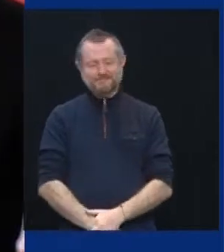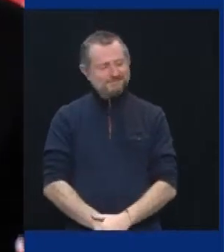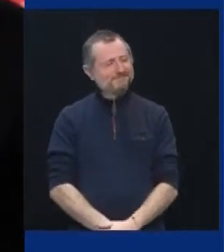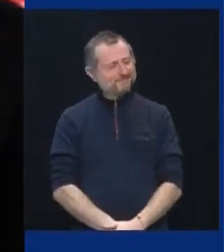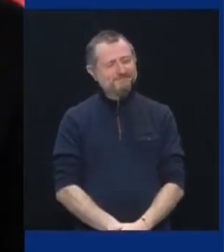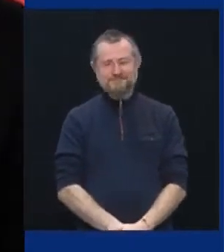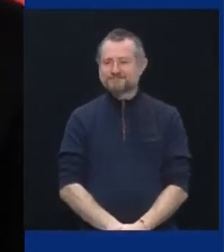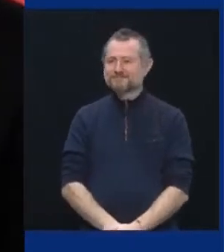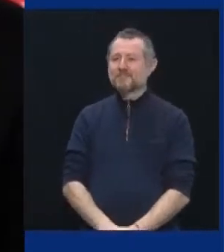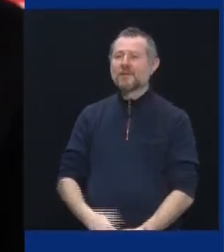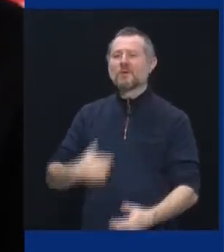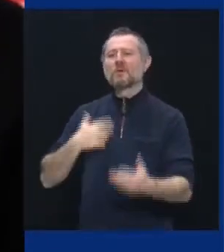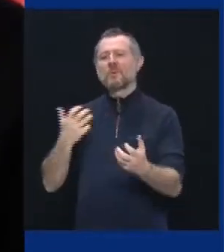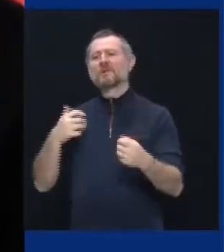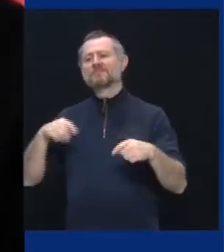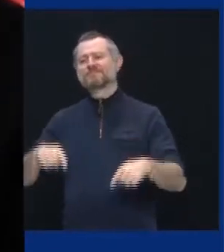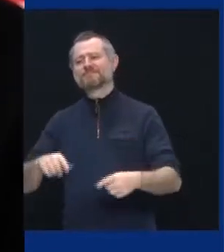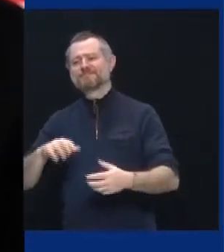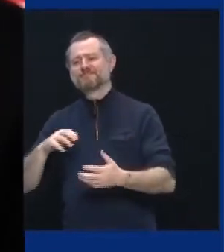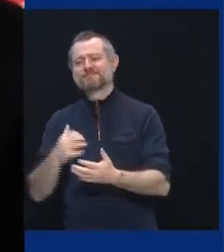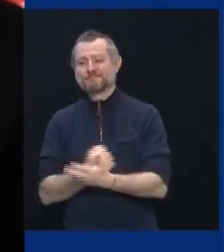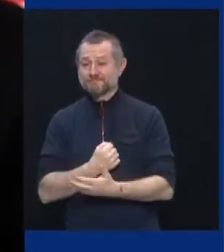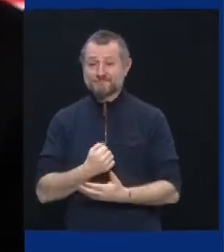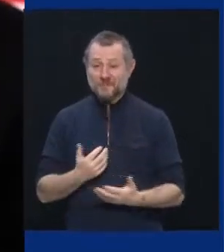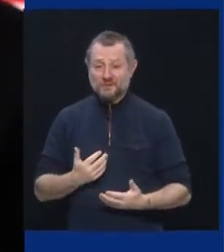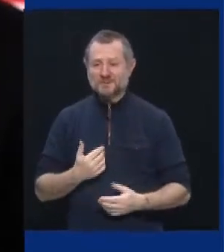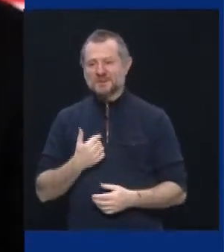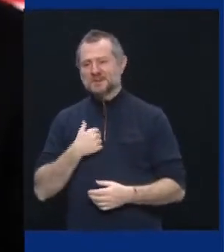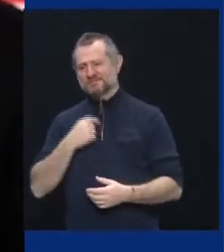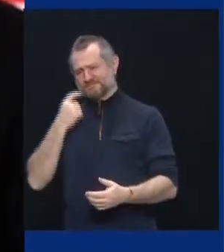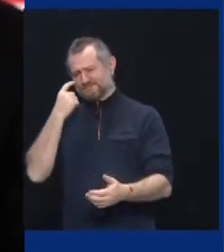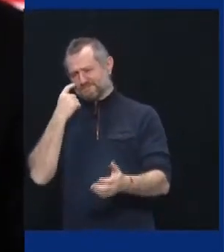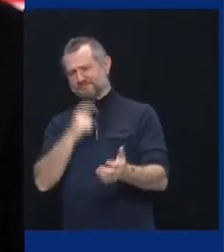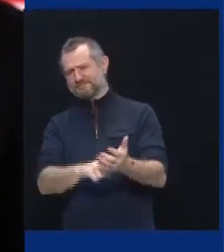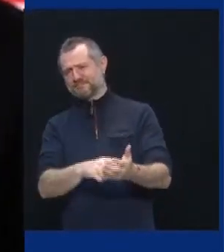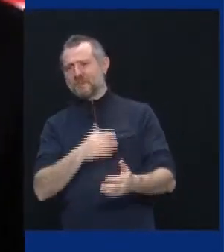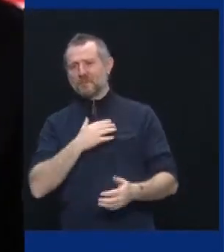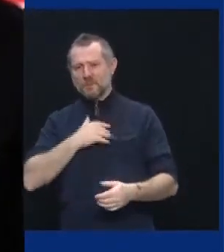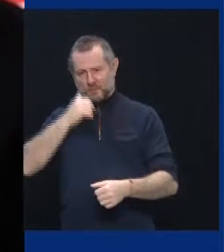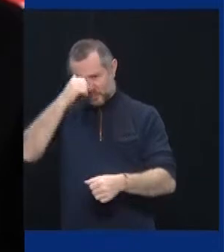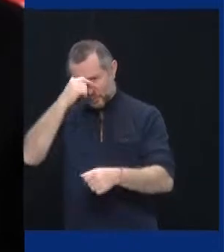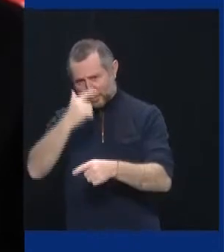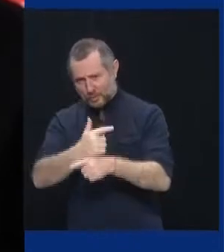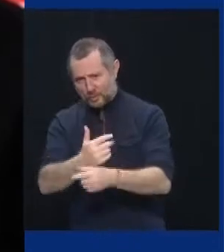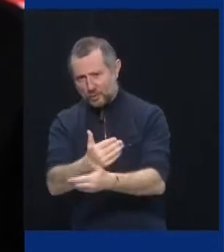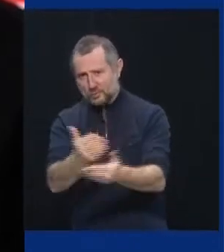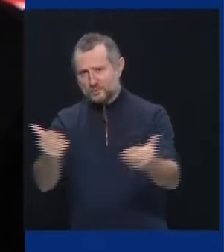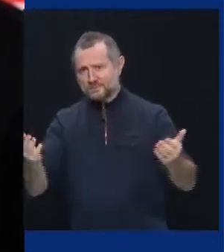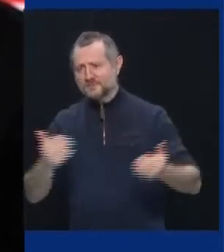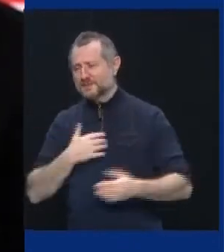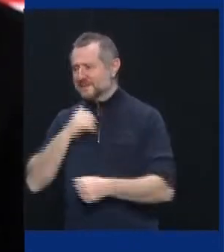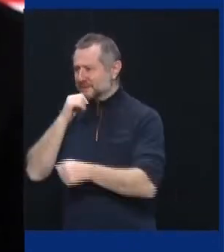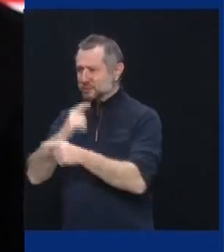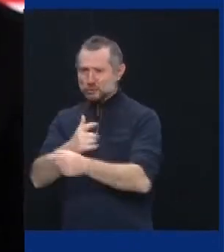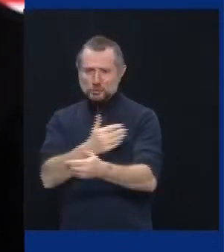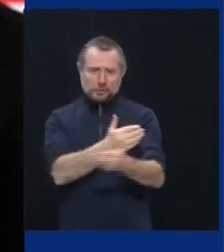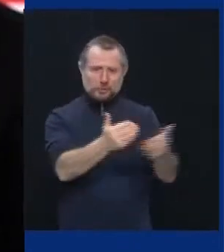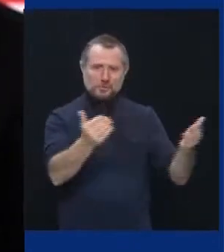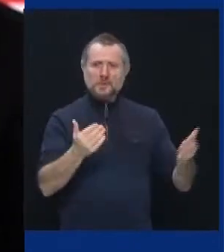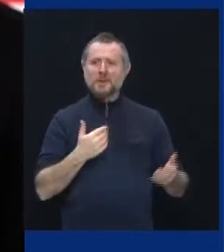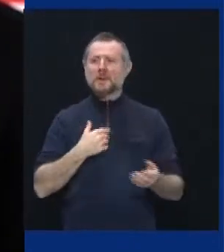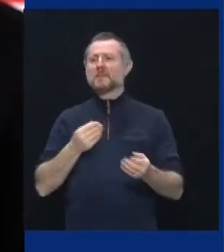I want to take this time to acknowledge my brothers and sisters in ministry, fellow pastors